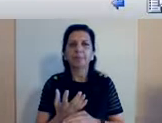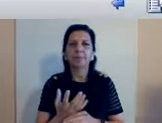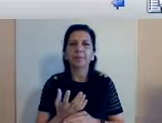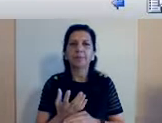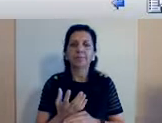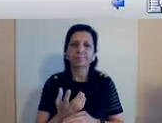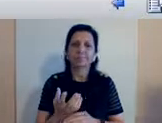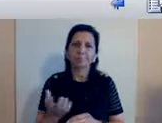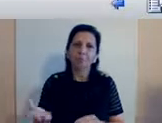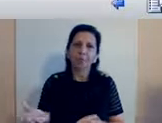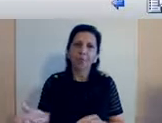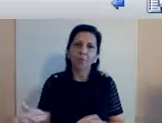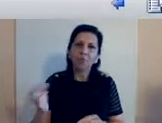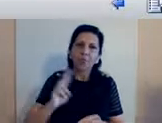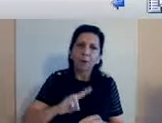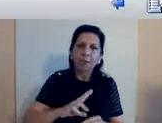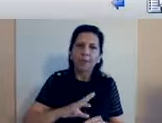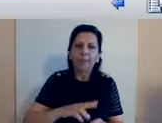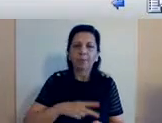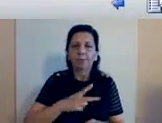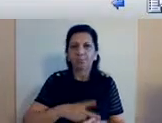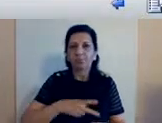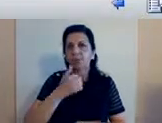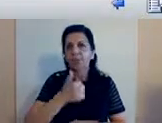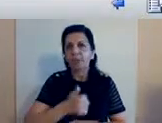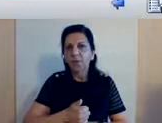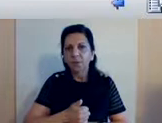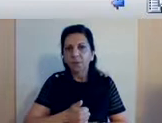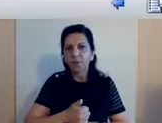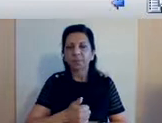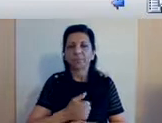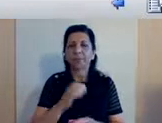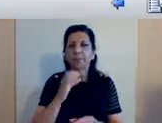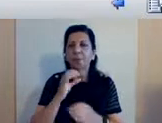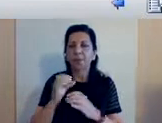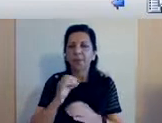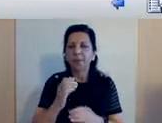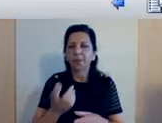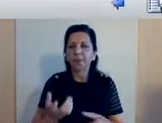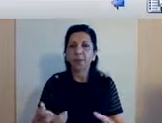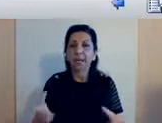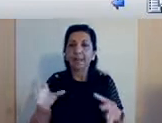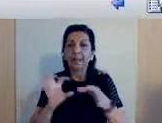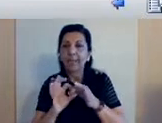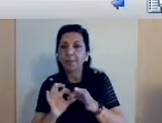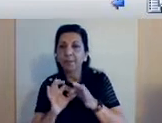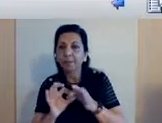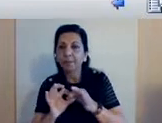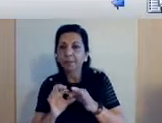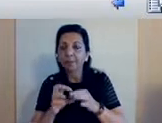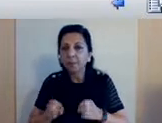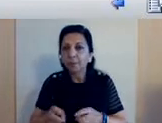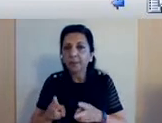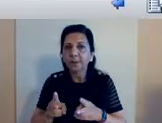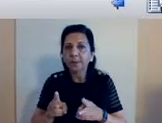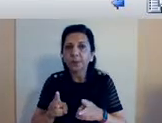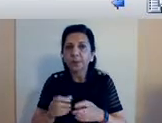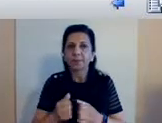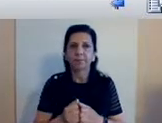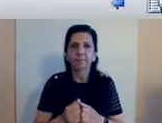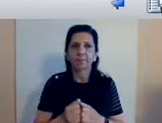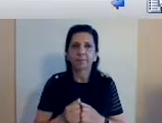recovery phase and how do we make sure that we're engaging on those important things. And we've certainly included a really